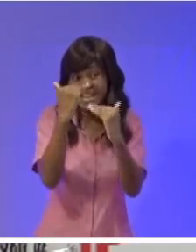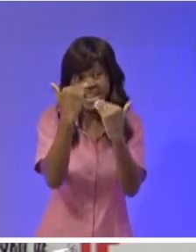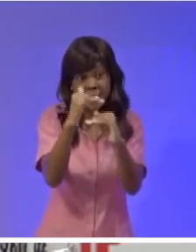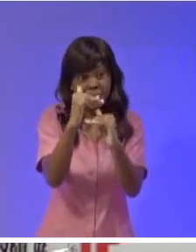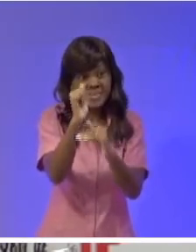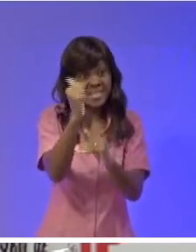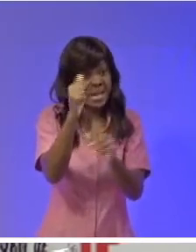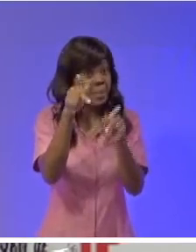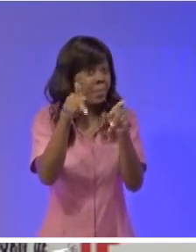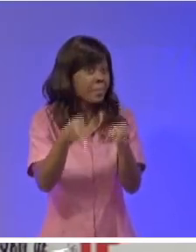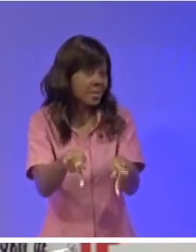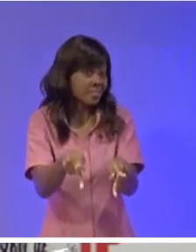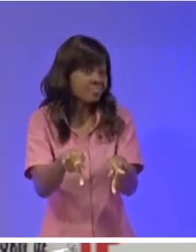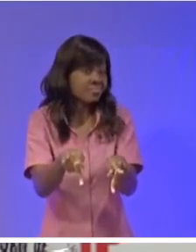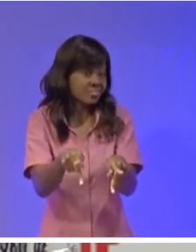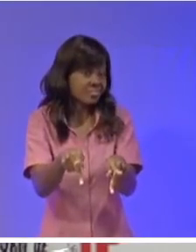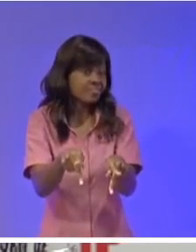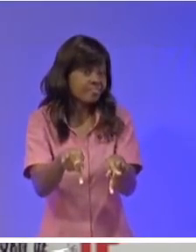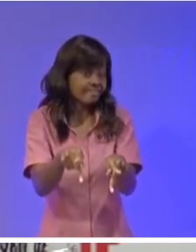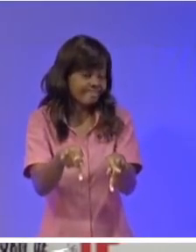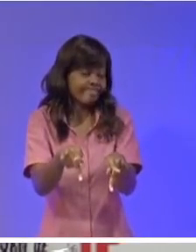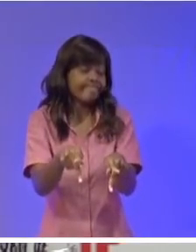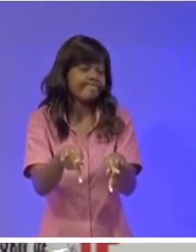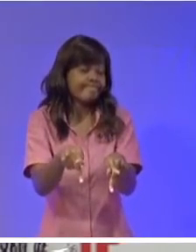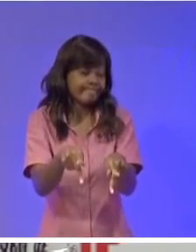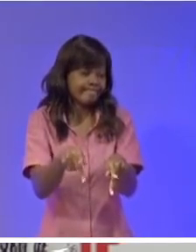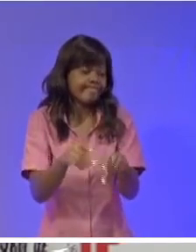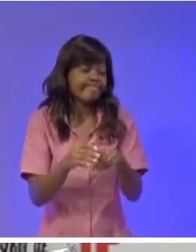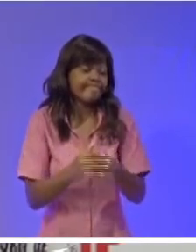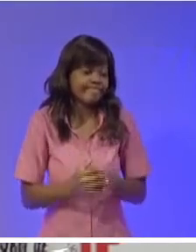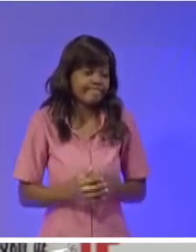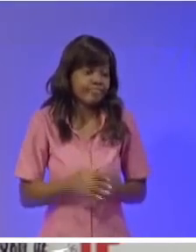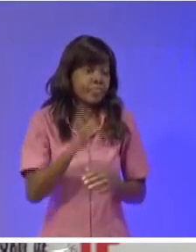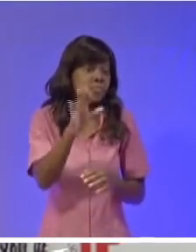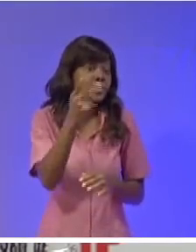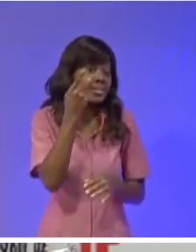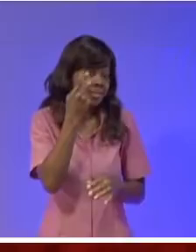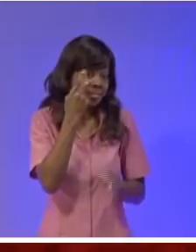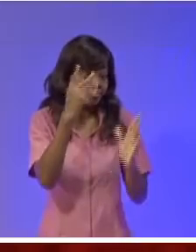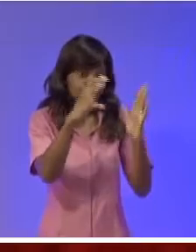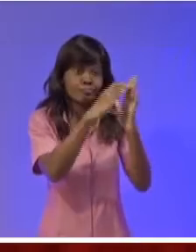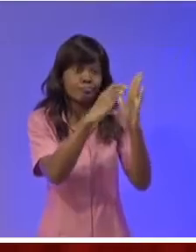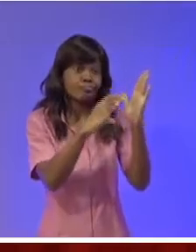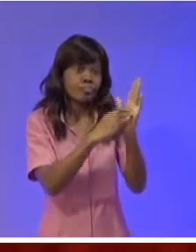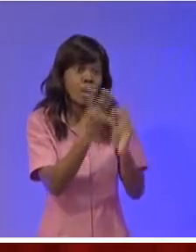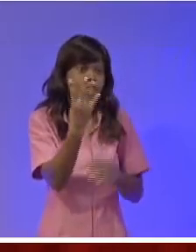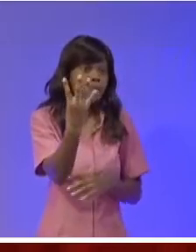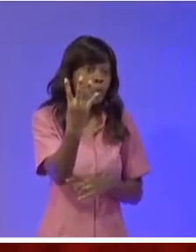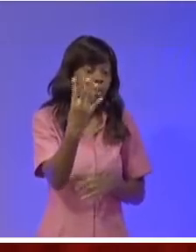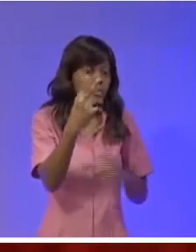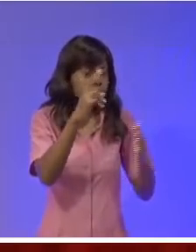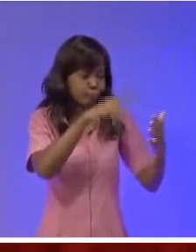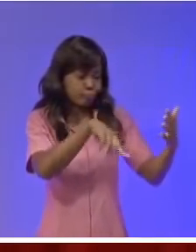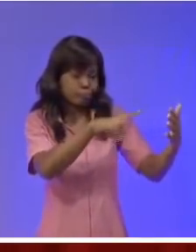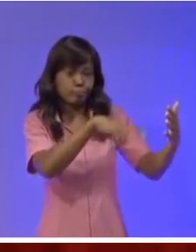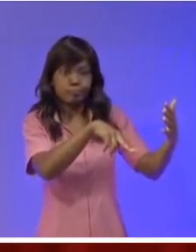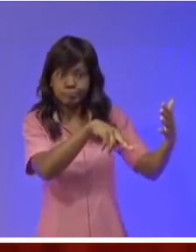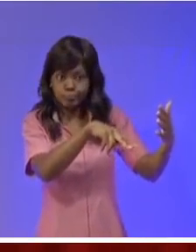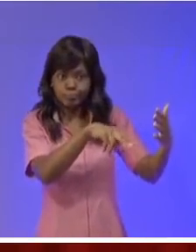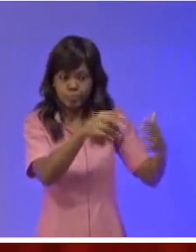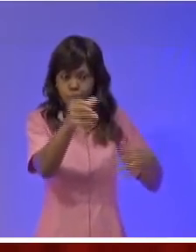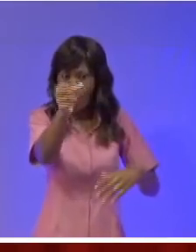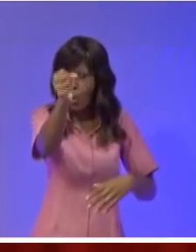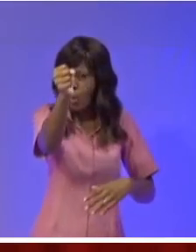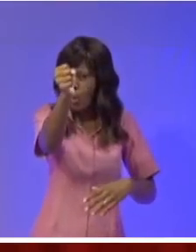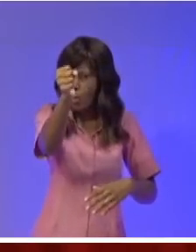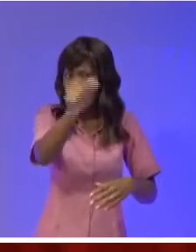Restriction of certain activities, section 4, we could check there. So let's move on to another question, and I'll see if I can find the answer for that one. Right. The next